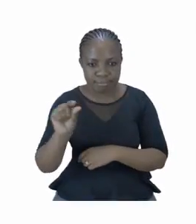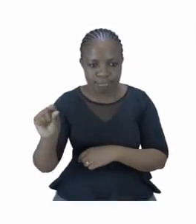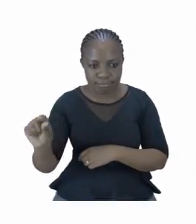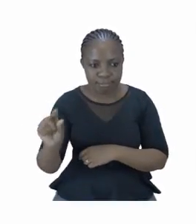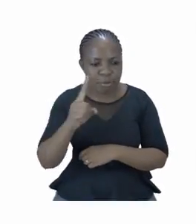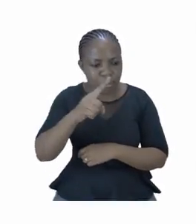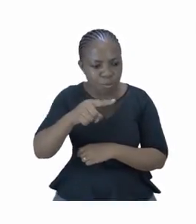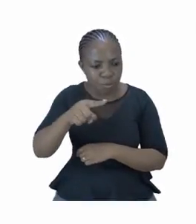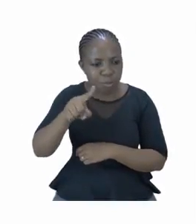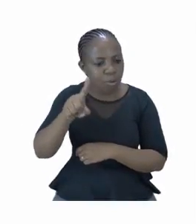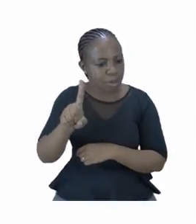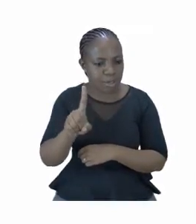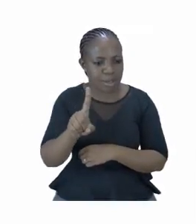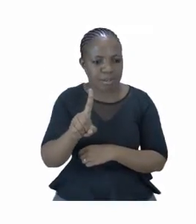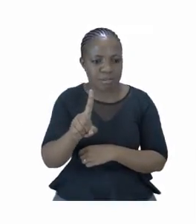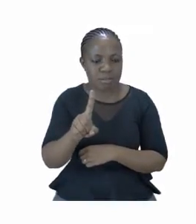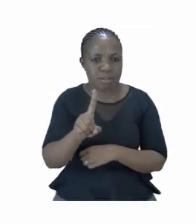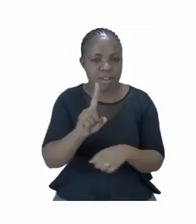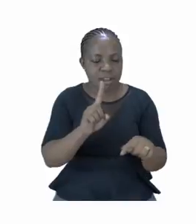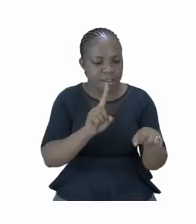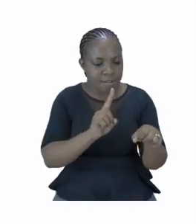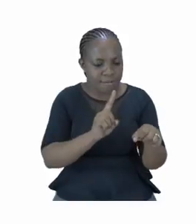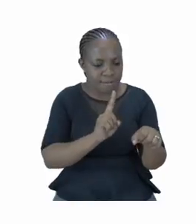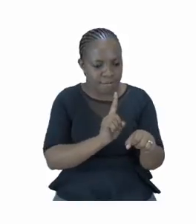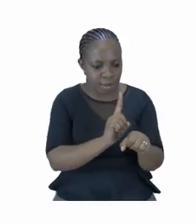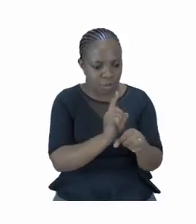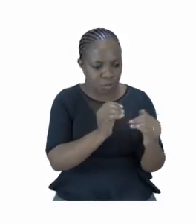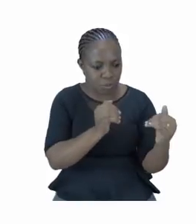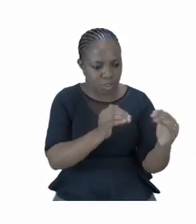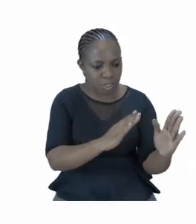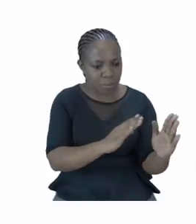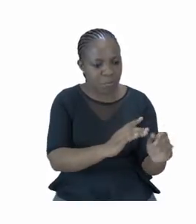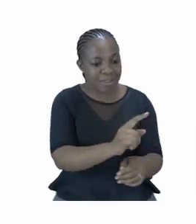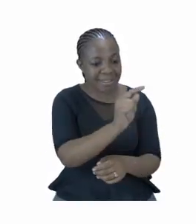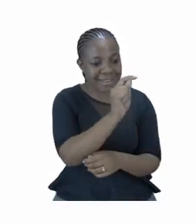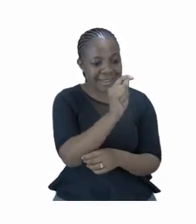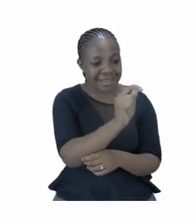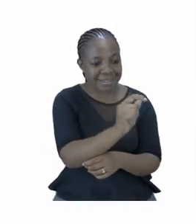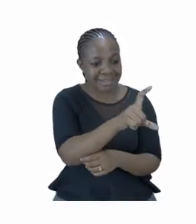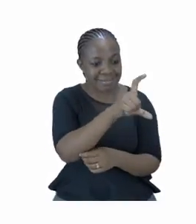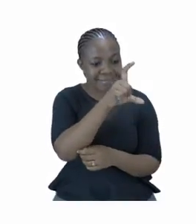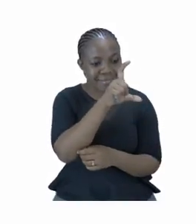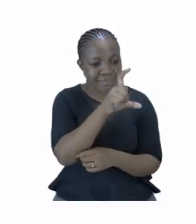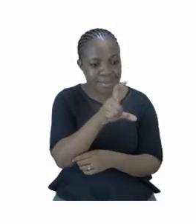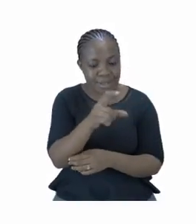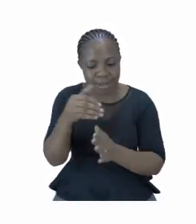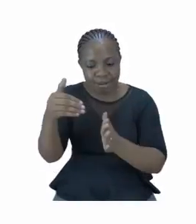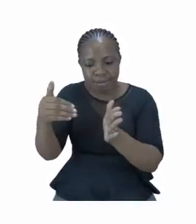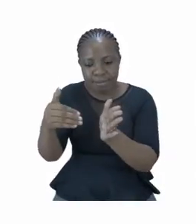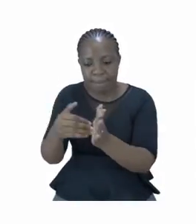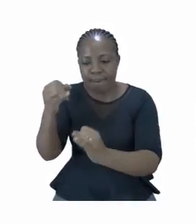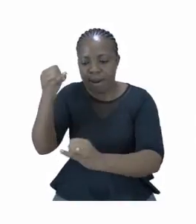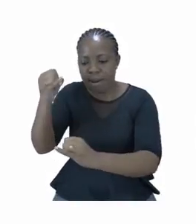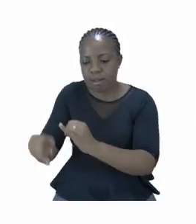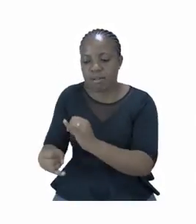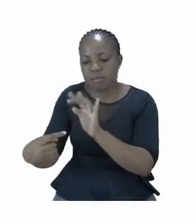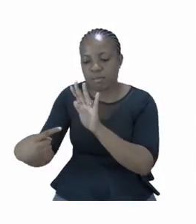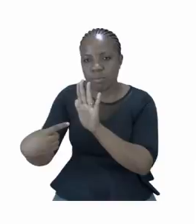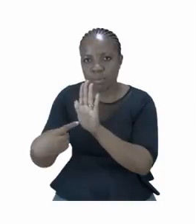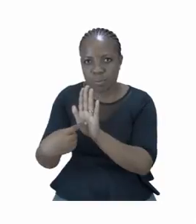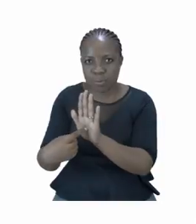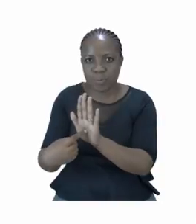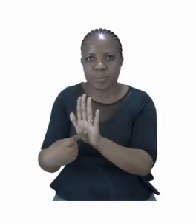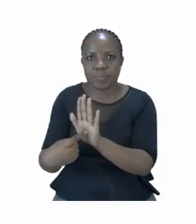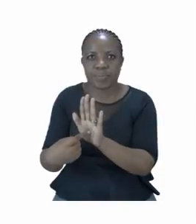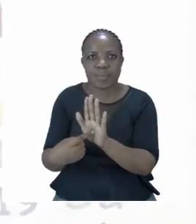capital letter and with the full stop. So let us now take a look at our